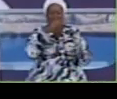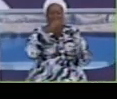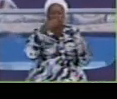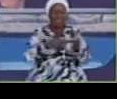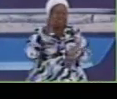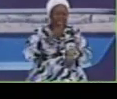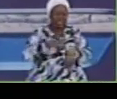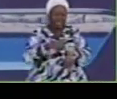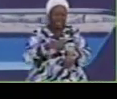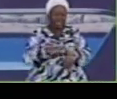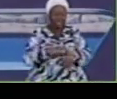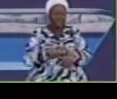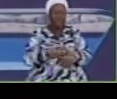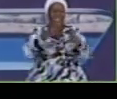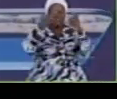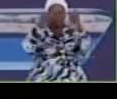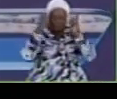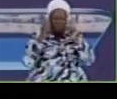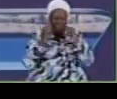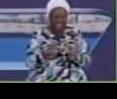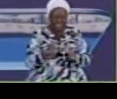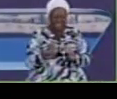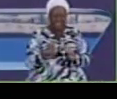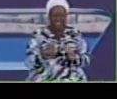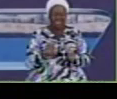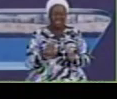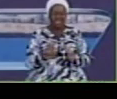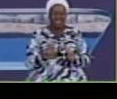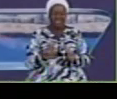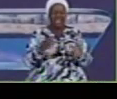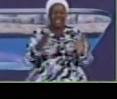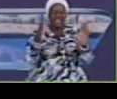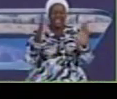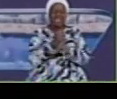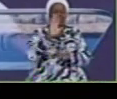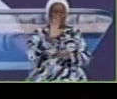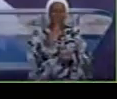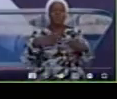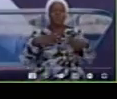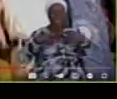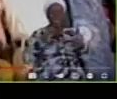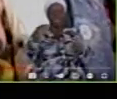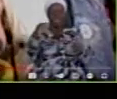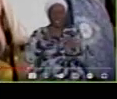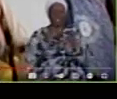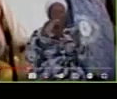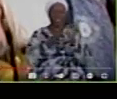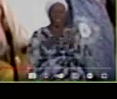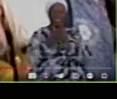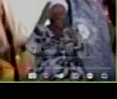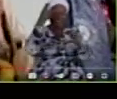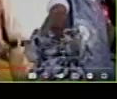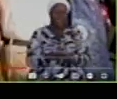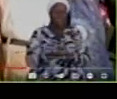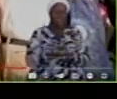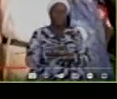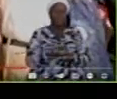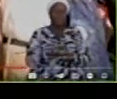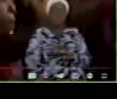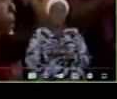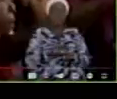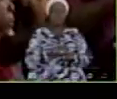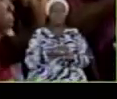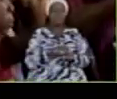time, immediately, get your healing in Jesus' name.